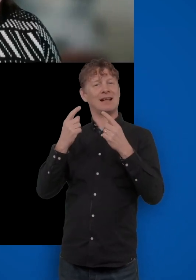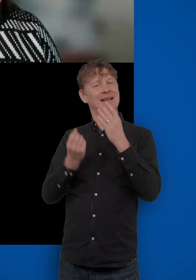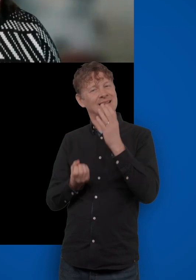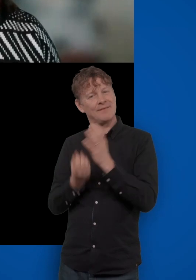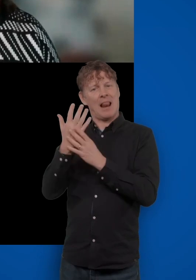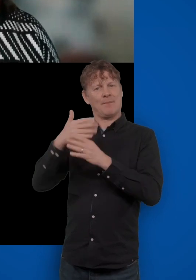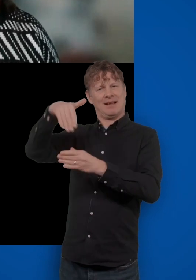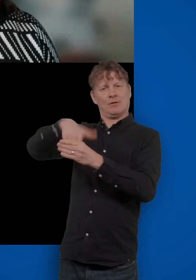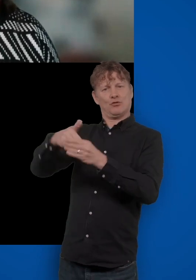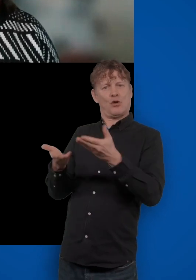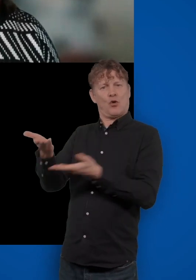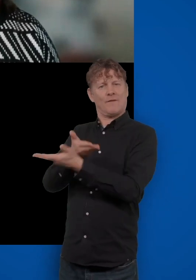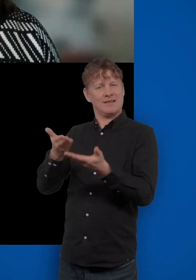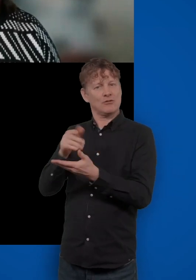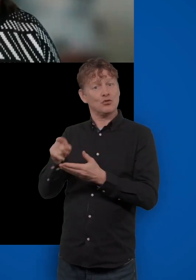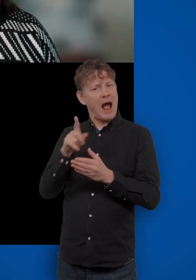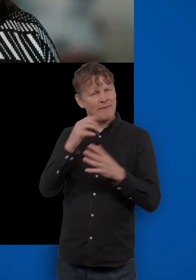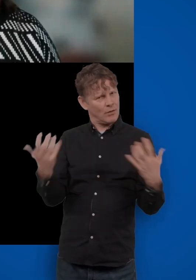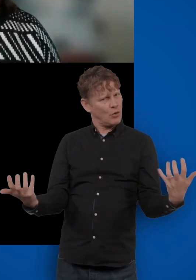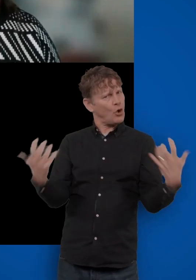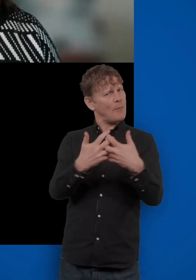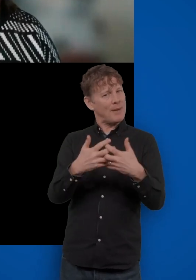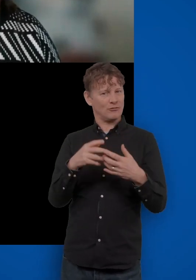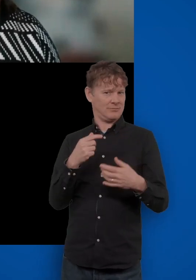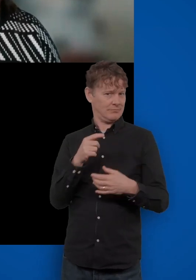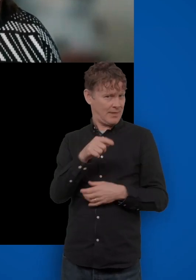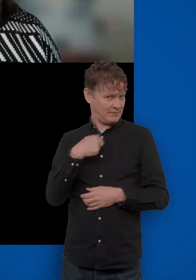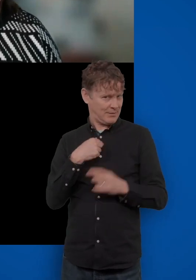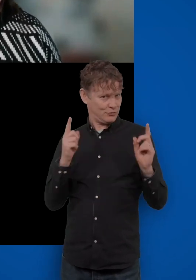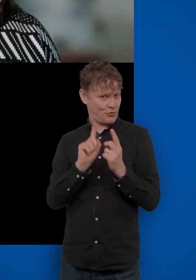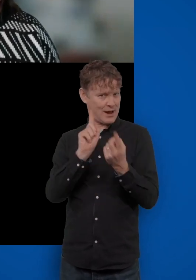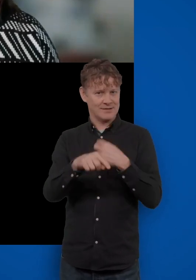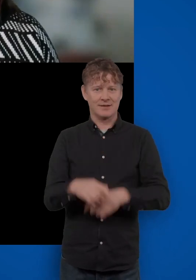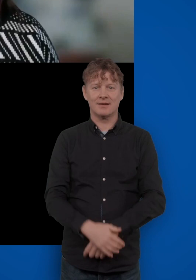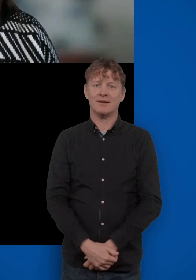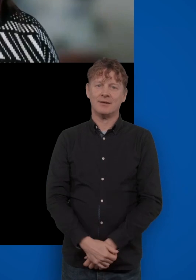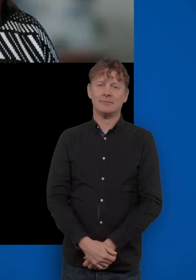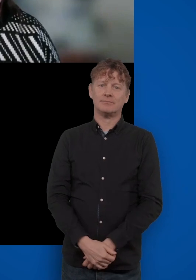those internal conversations too. So I do see them as complementary, I think, is my short answer.